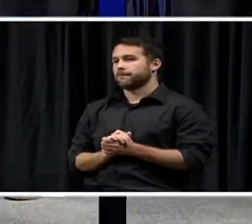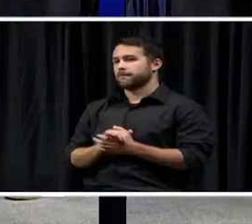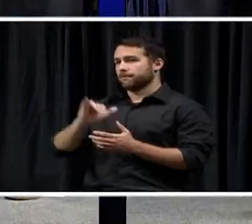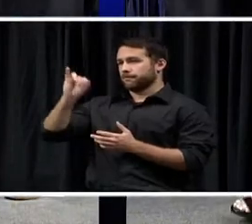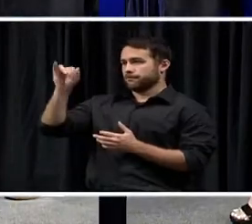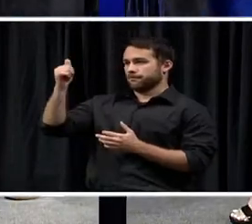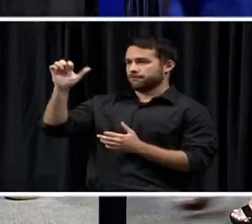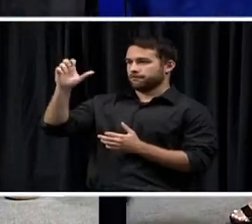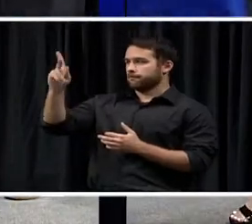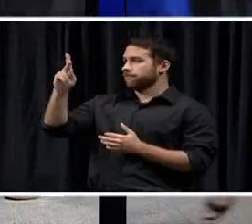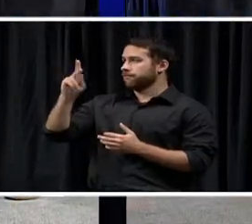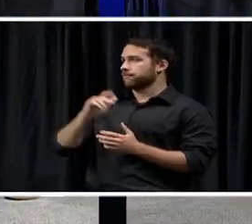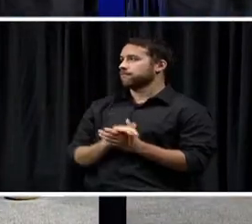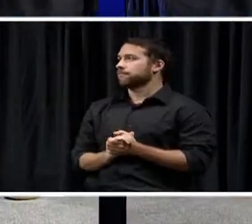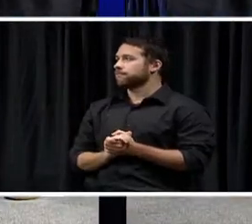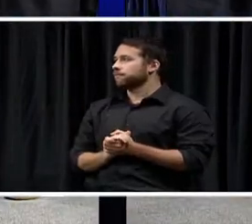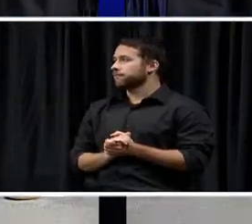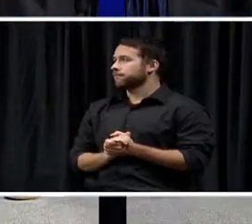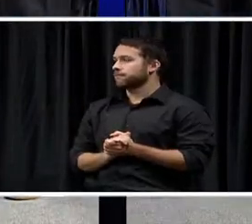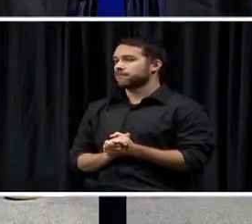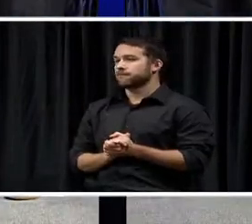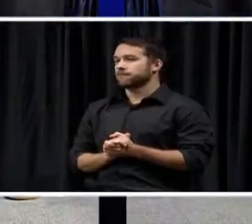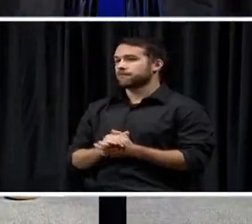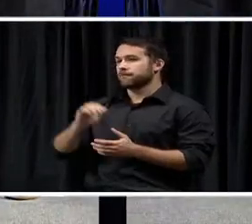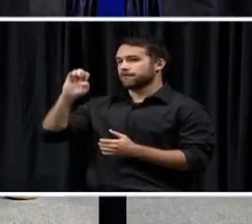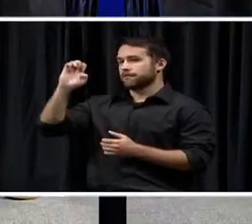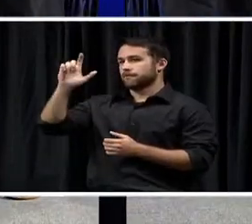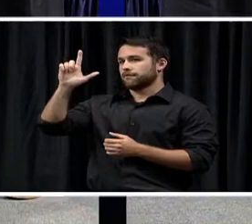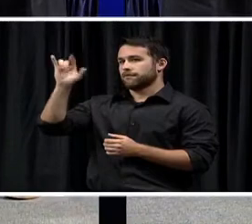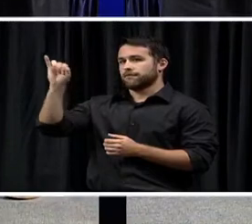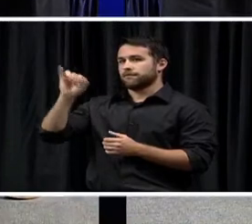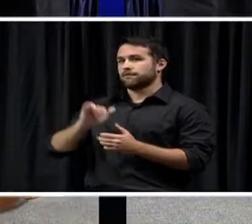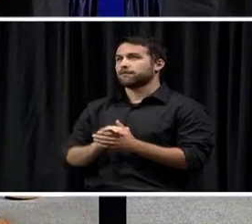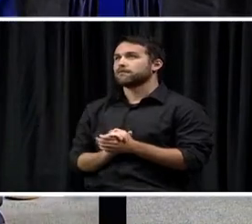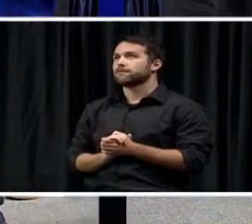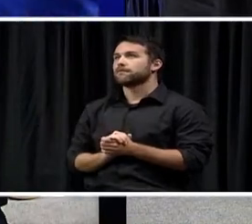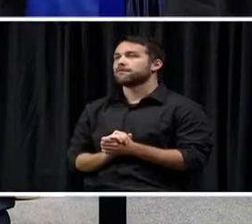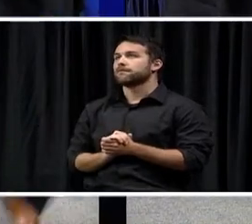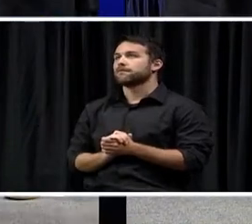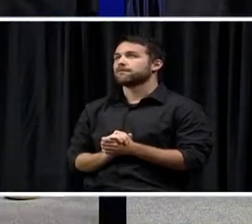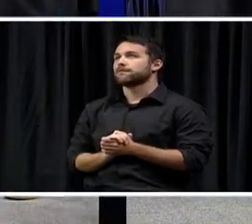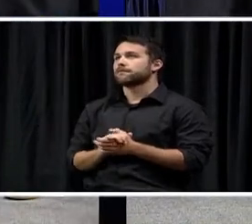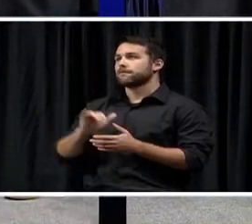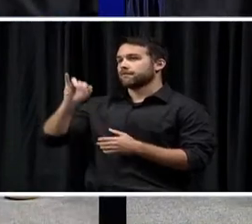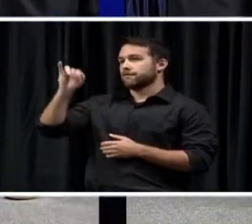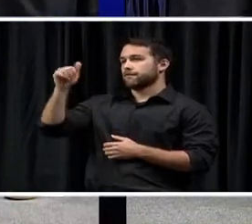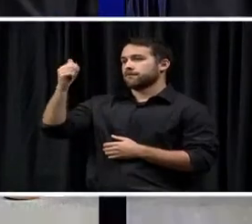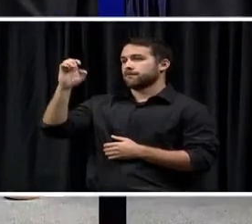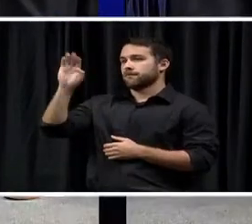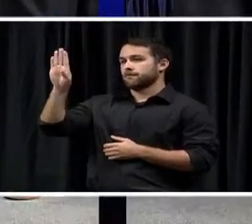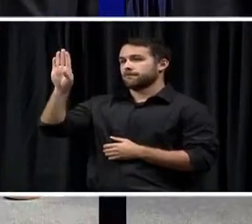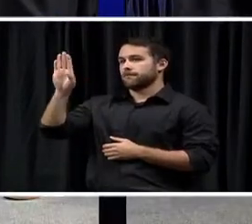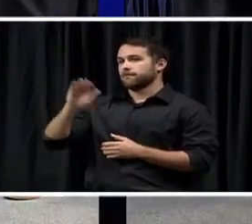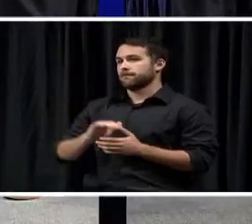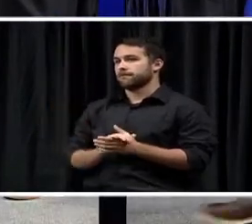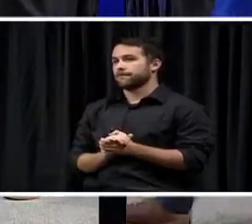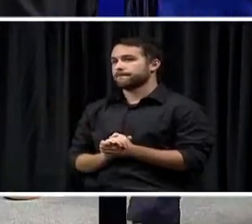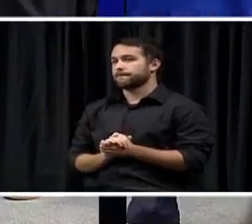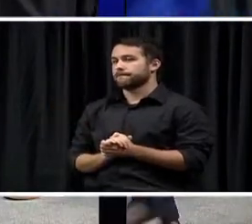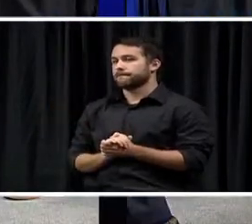Jack Charlie Geiger. Eli Patterson Gowen. Jacob Anthony